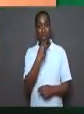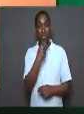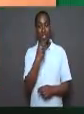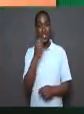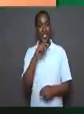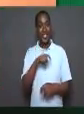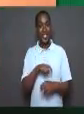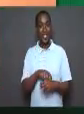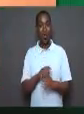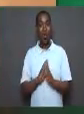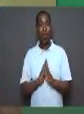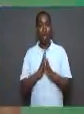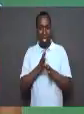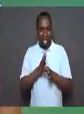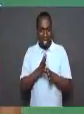or vomiting.